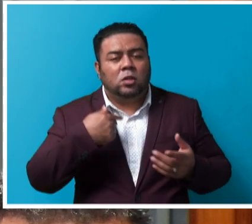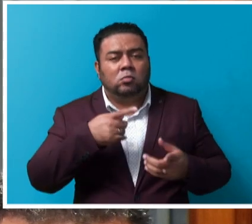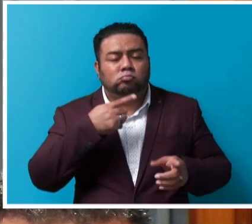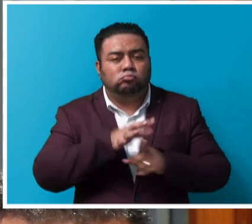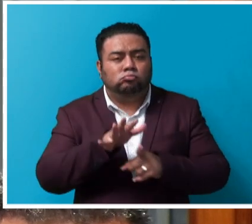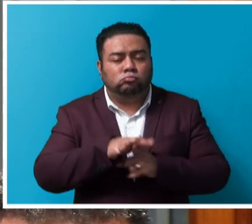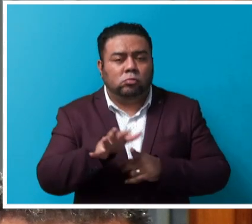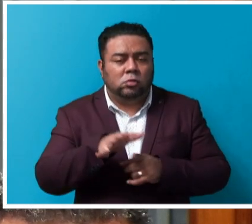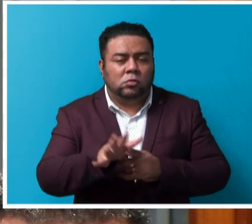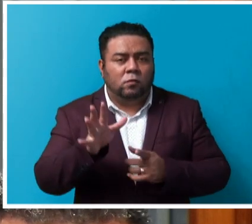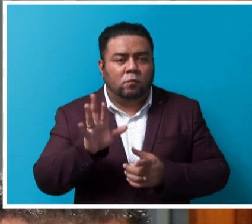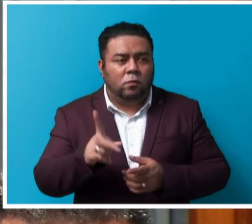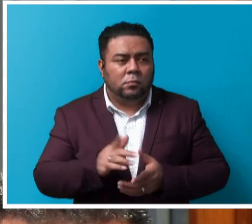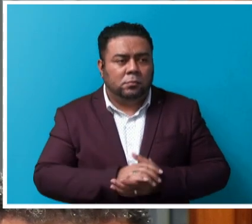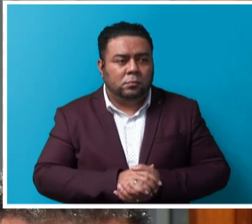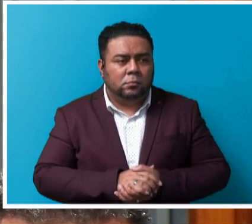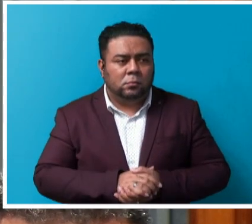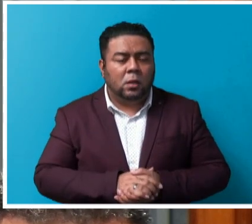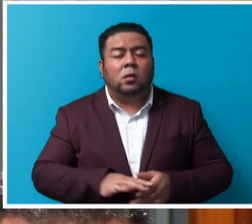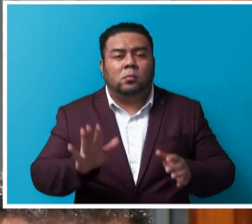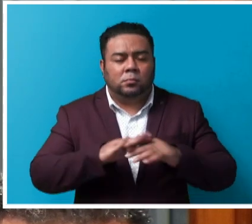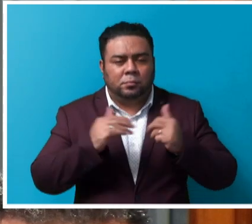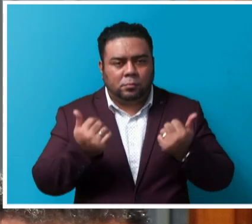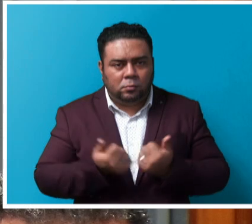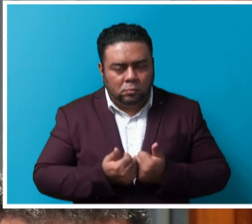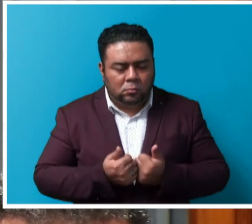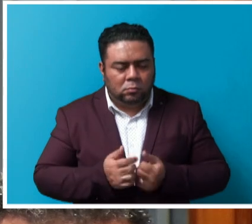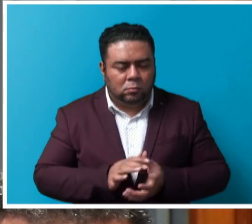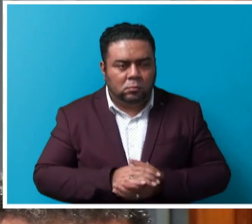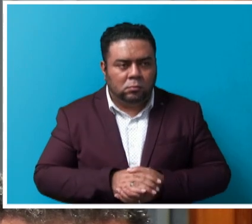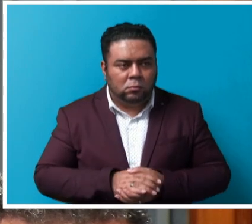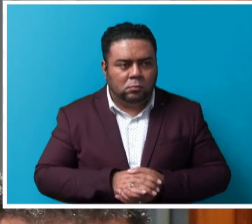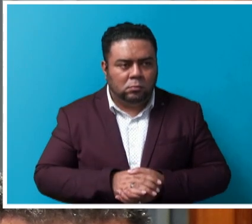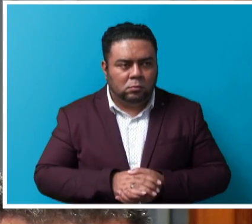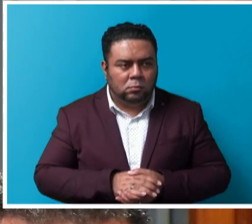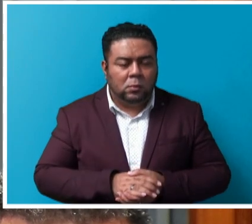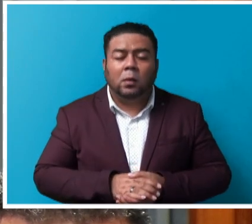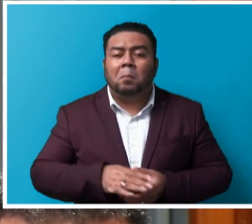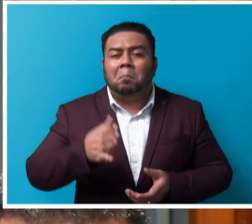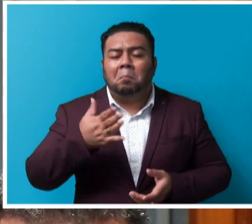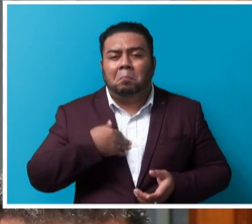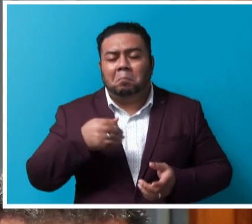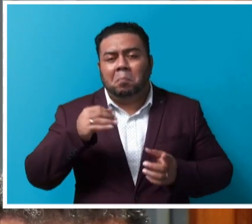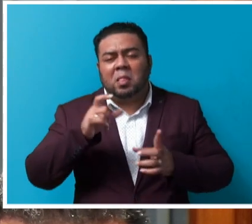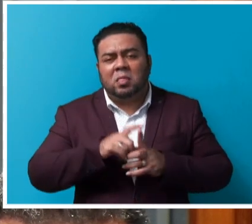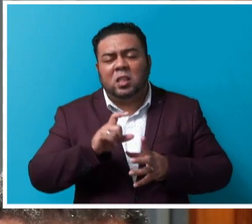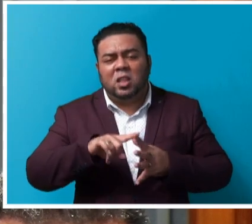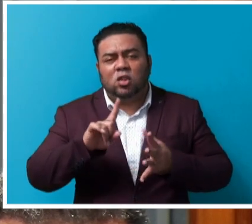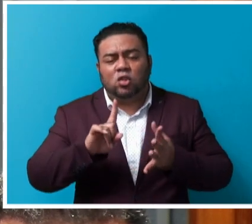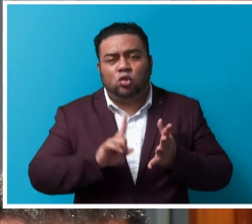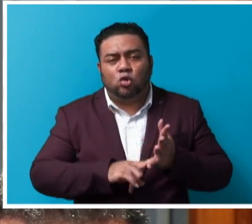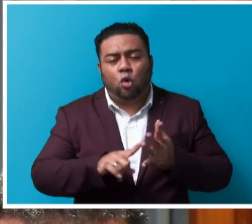on social media. And I agree with my Minister, Honorable Ditoka's sentiments when he delivered